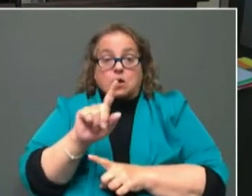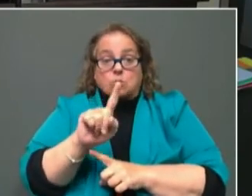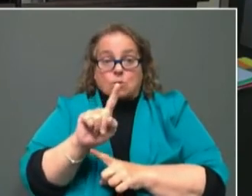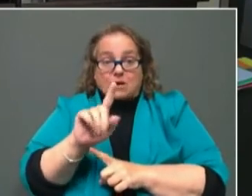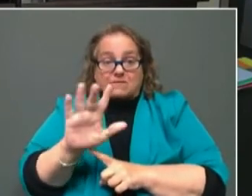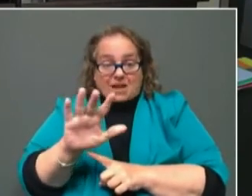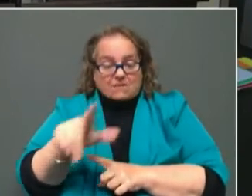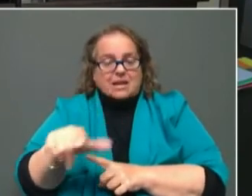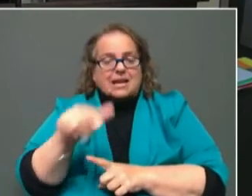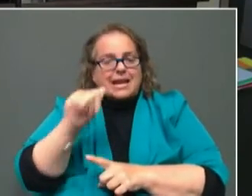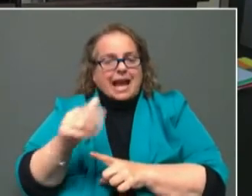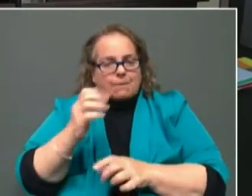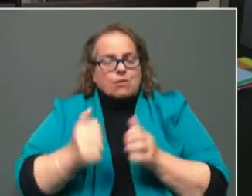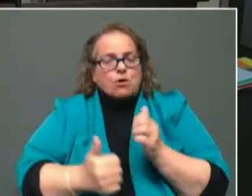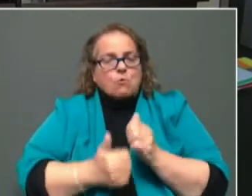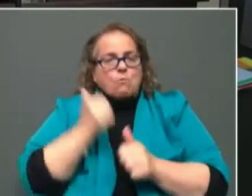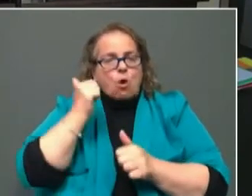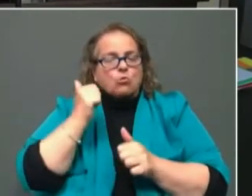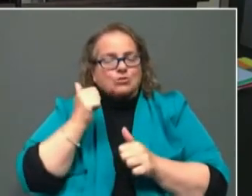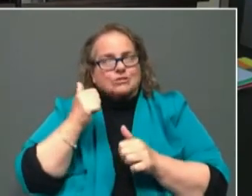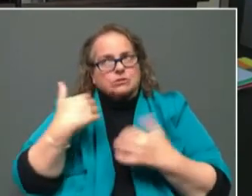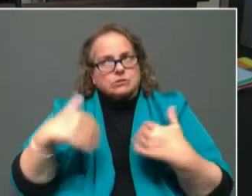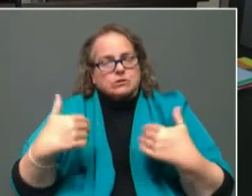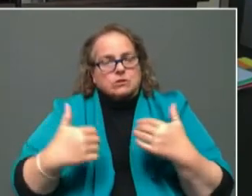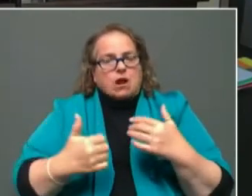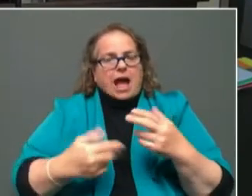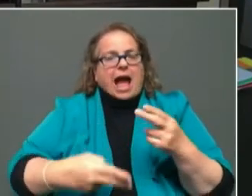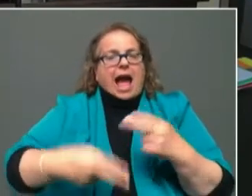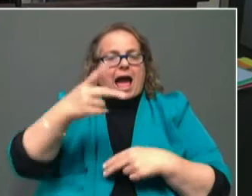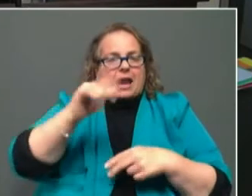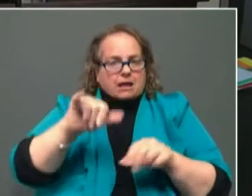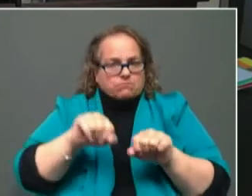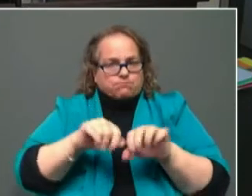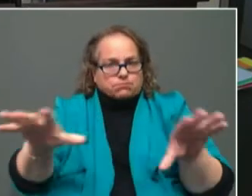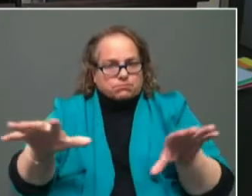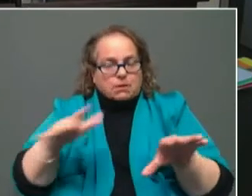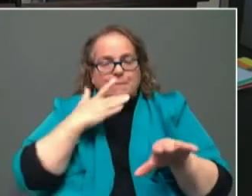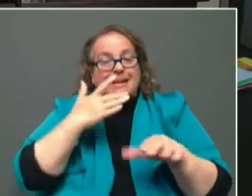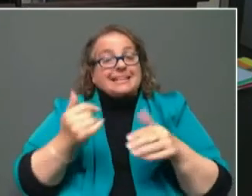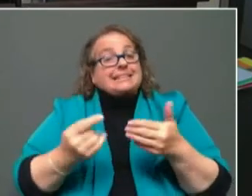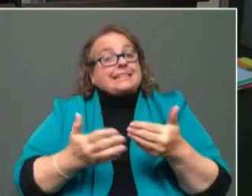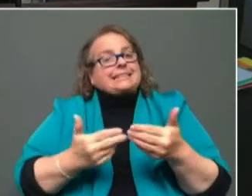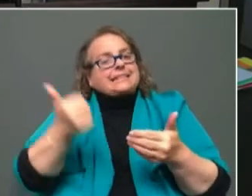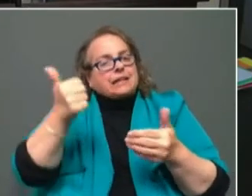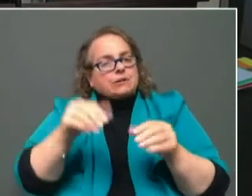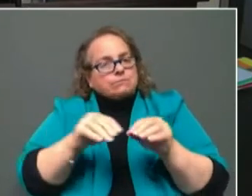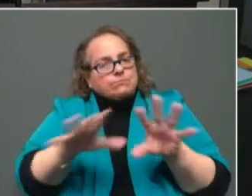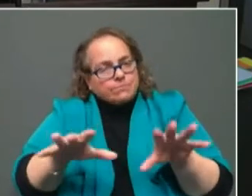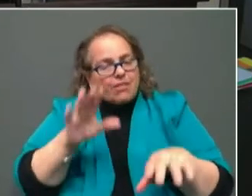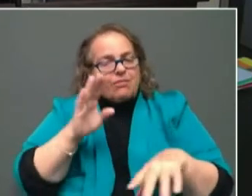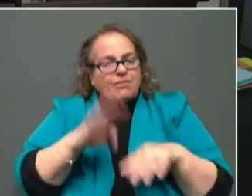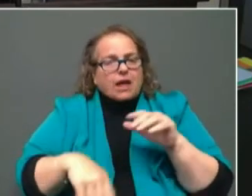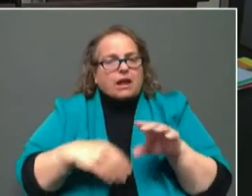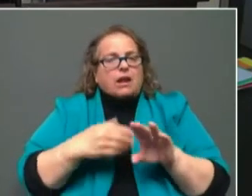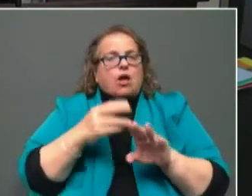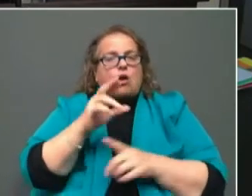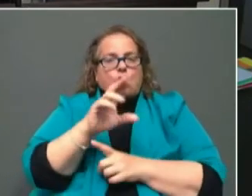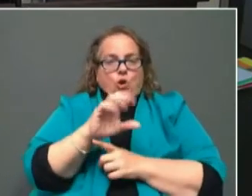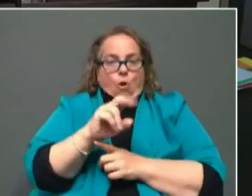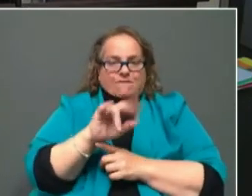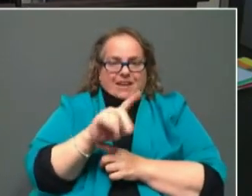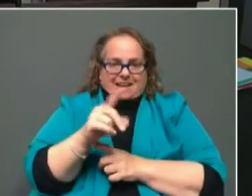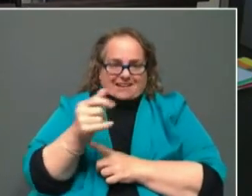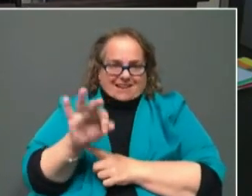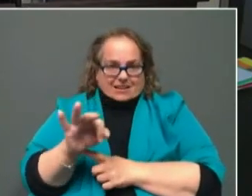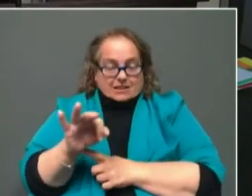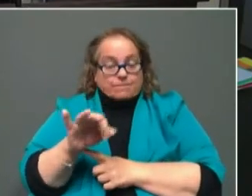predominant strain in the nation because it transmits more easily than the original strains. Now, the reason all of this is important is